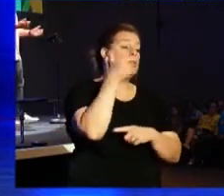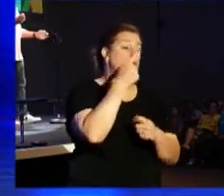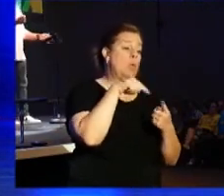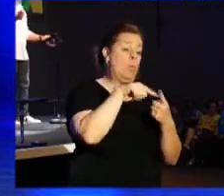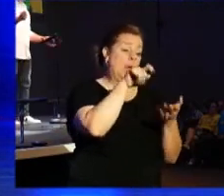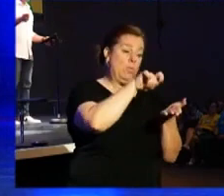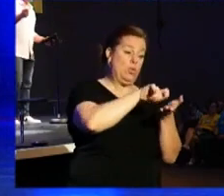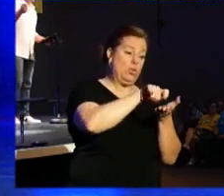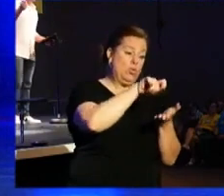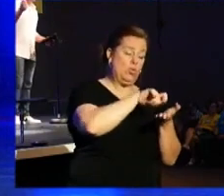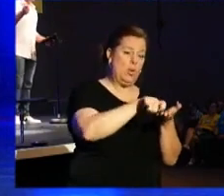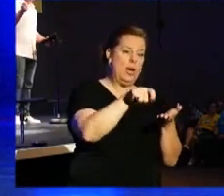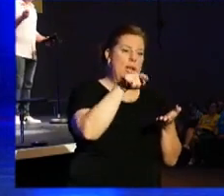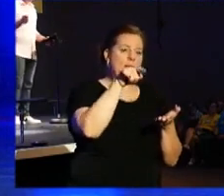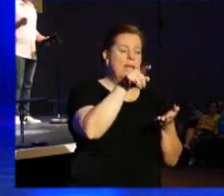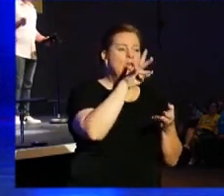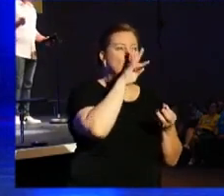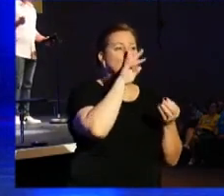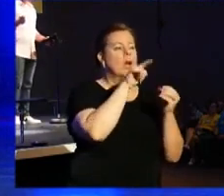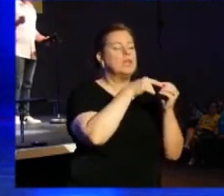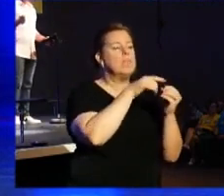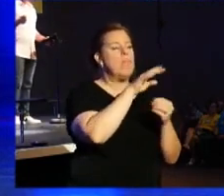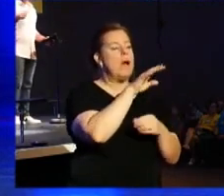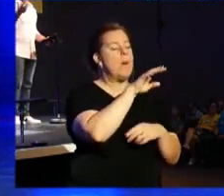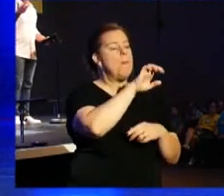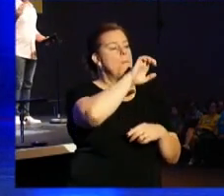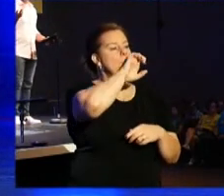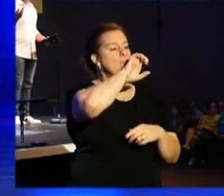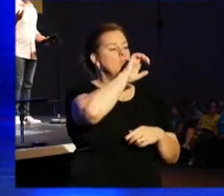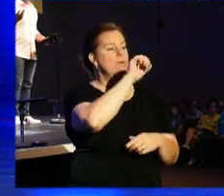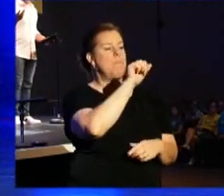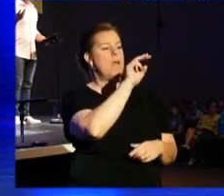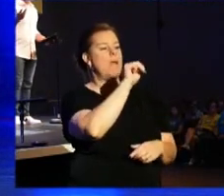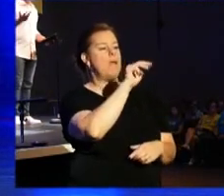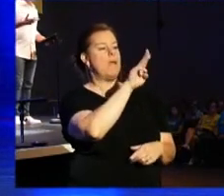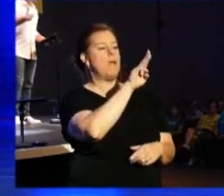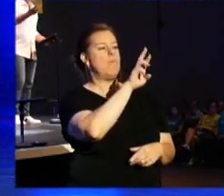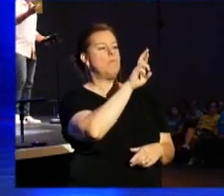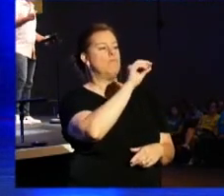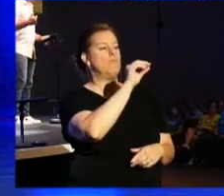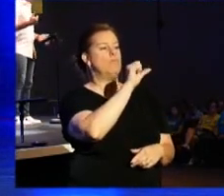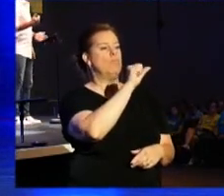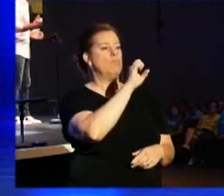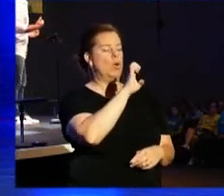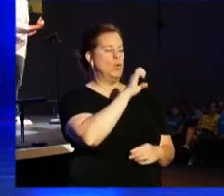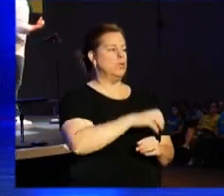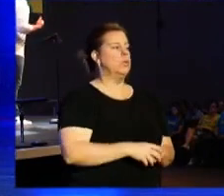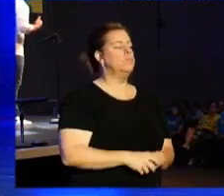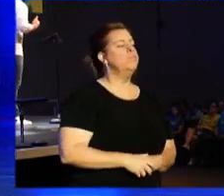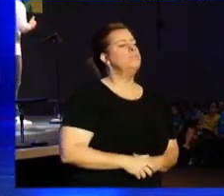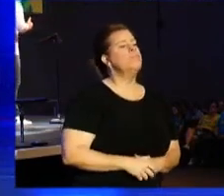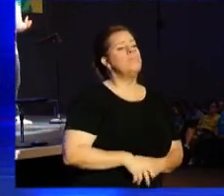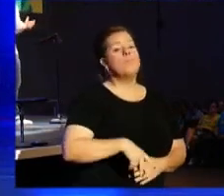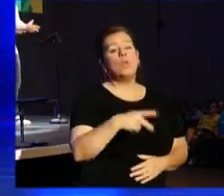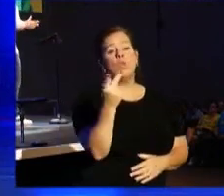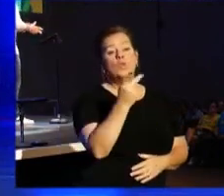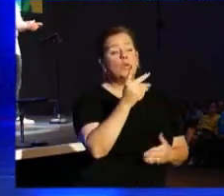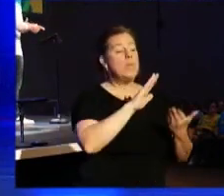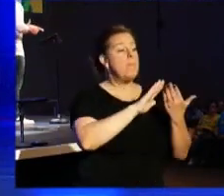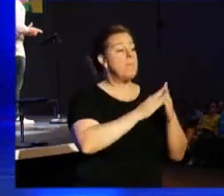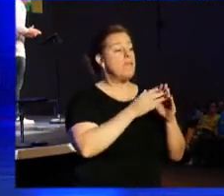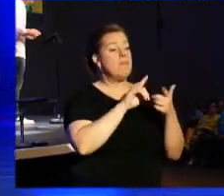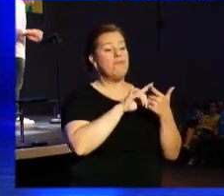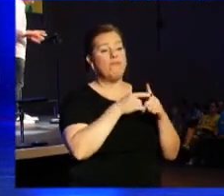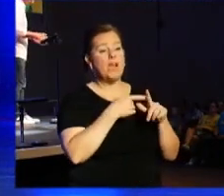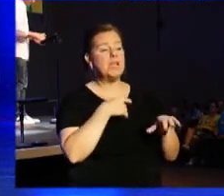he talked about a man named Bishop Ambrose, who he became friends with, started a conversation, and years later,